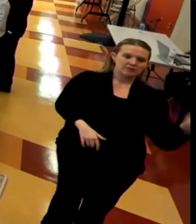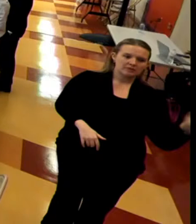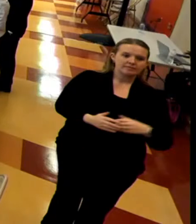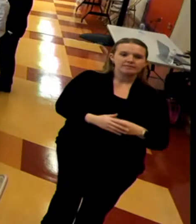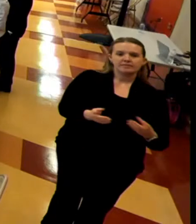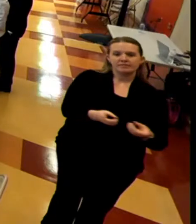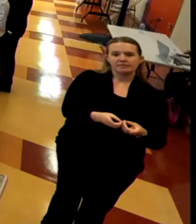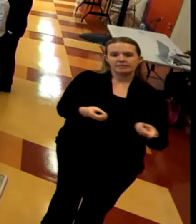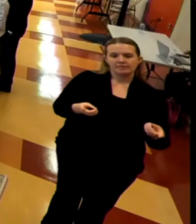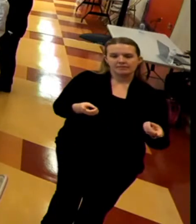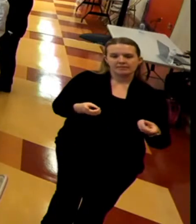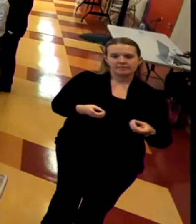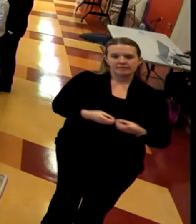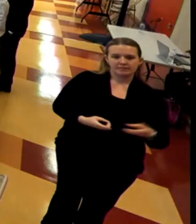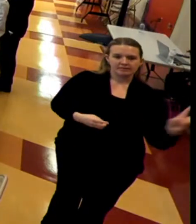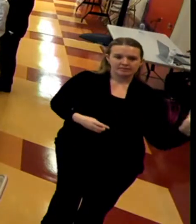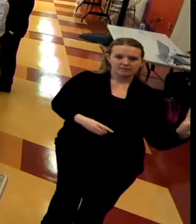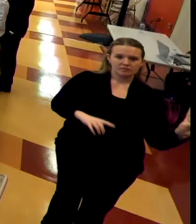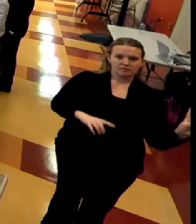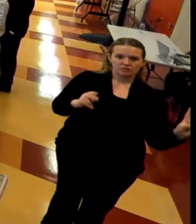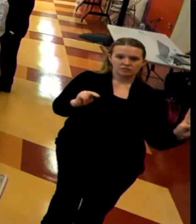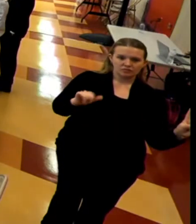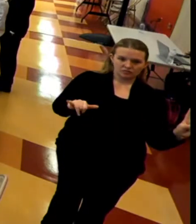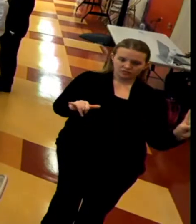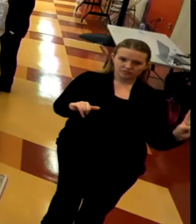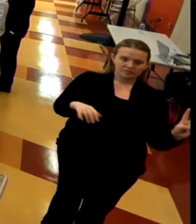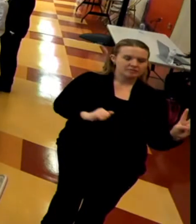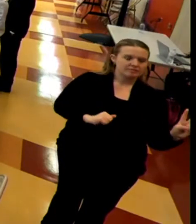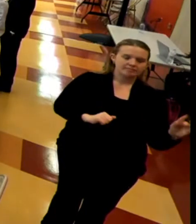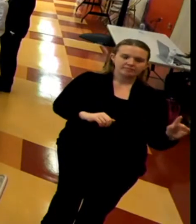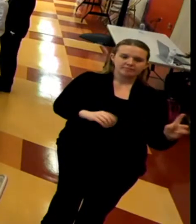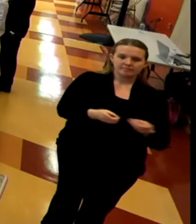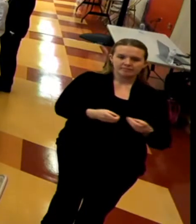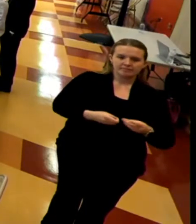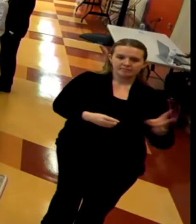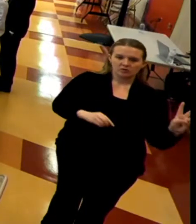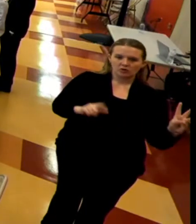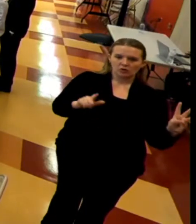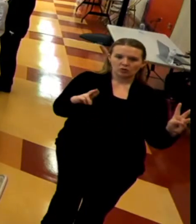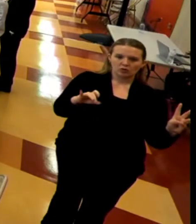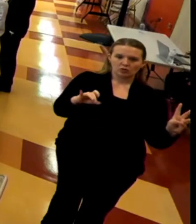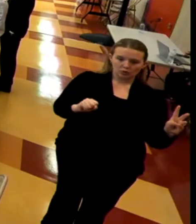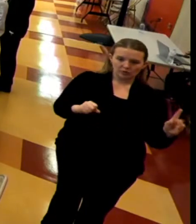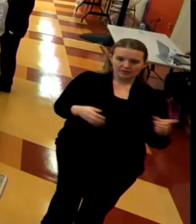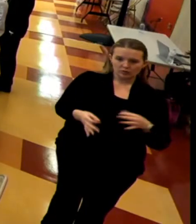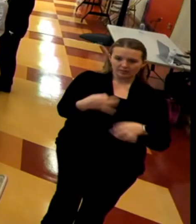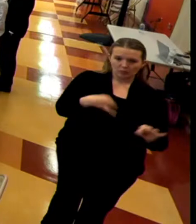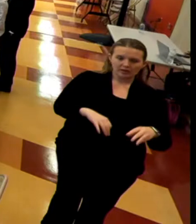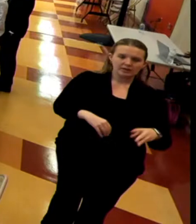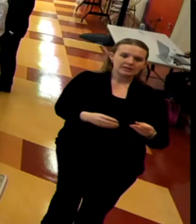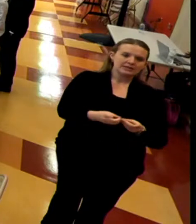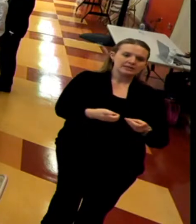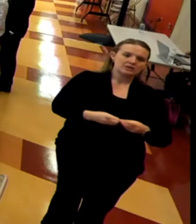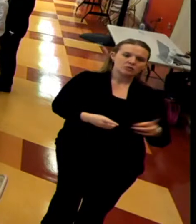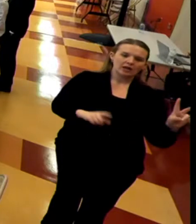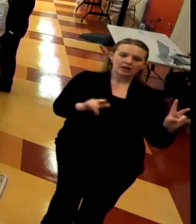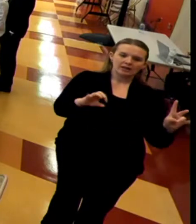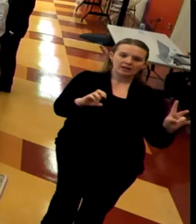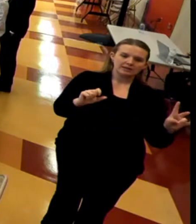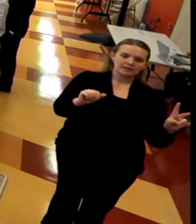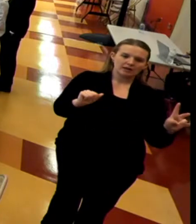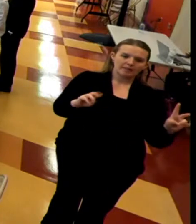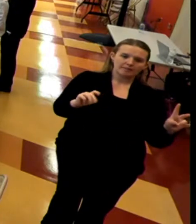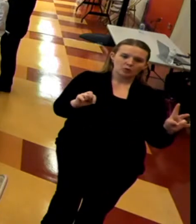Yay. District 6, Johnny Ibanez. District 6, Luis Gomez by proxy. District 7, Lisa Marie